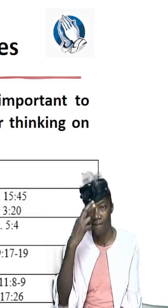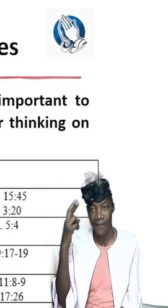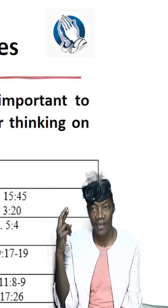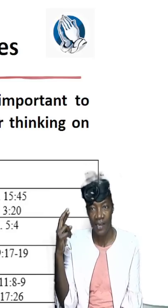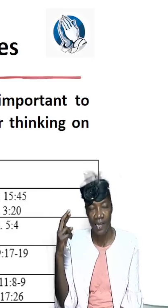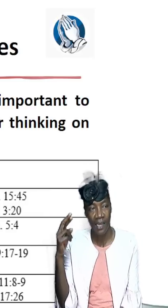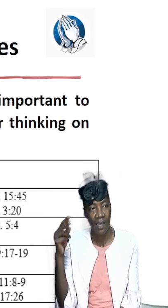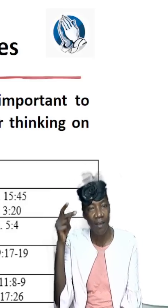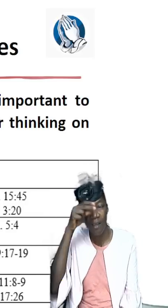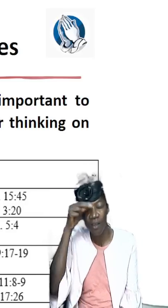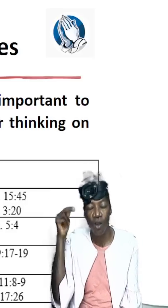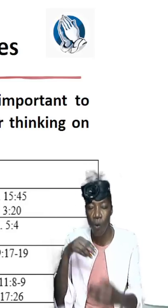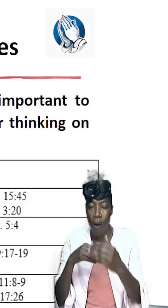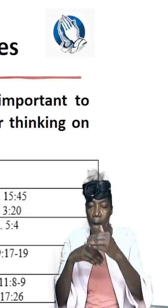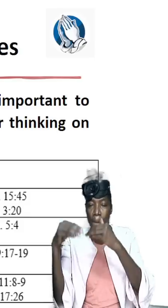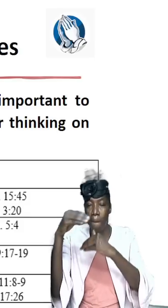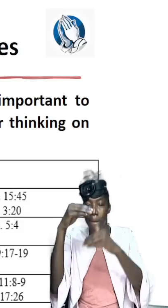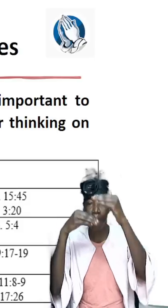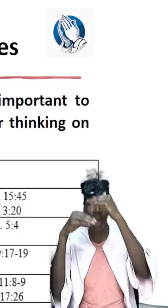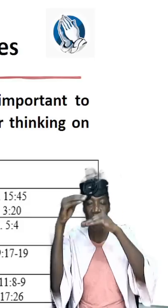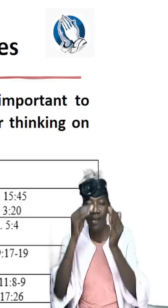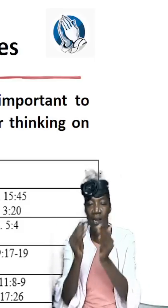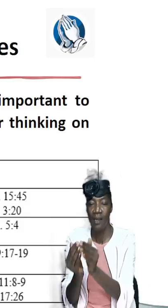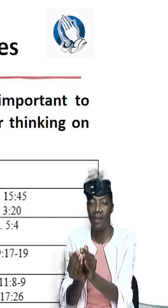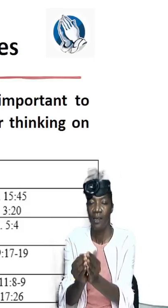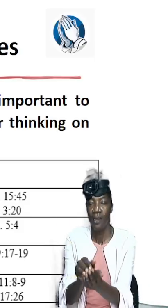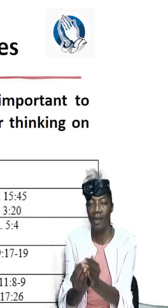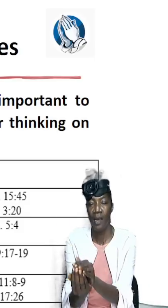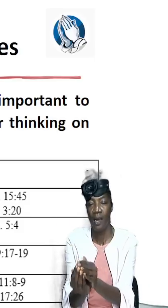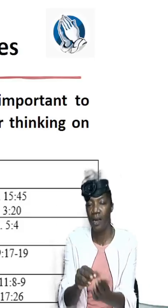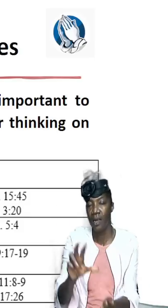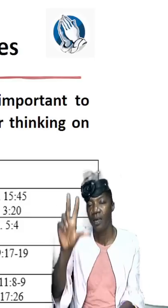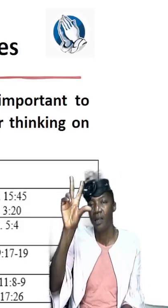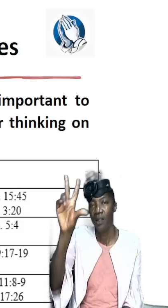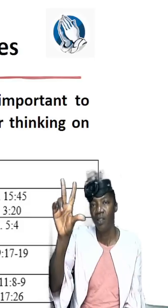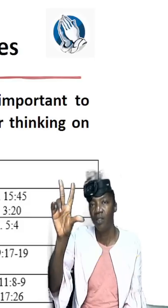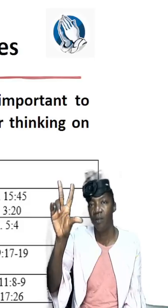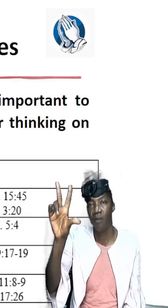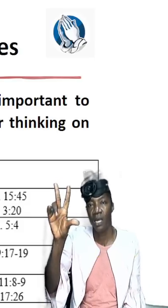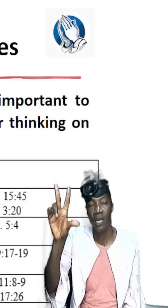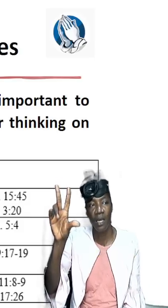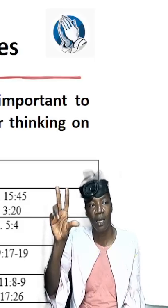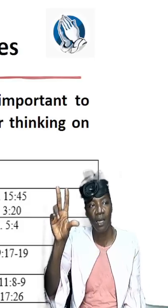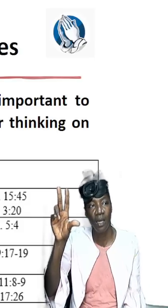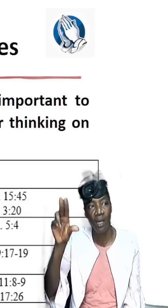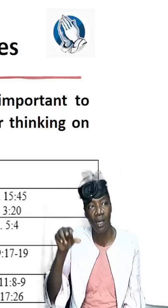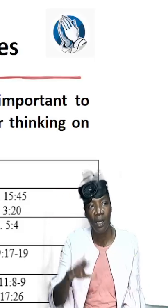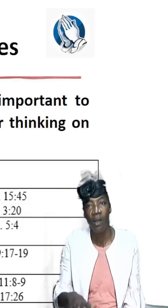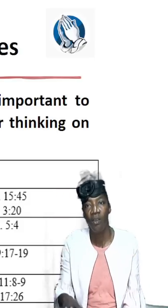the ark and his offspring, Shem, Ham, and Japheth, and their wives,